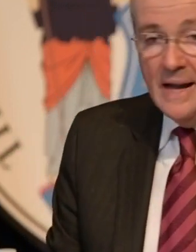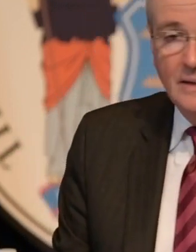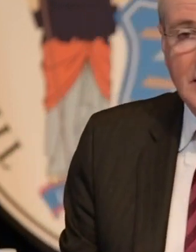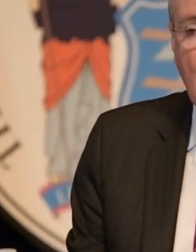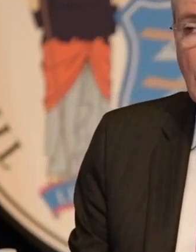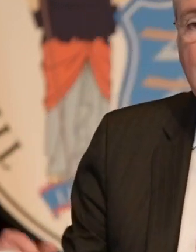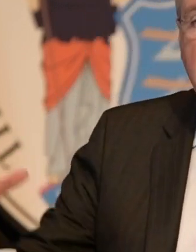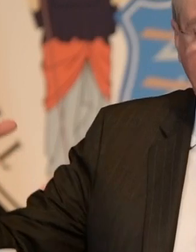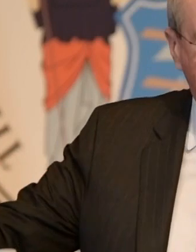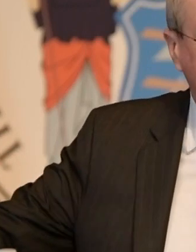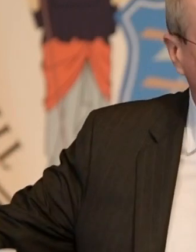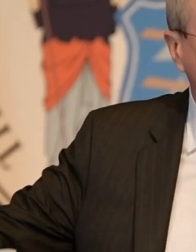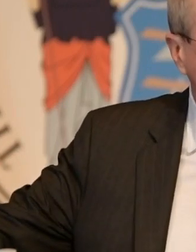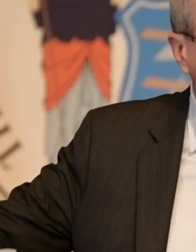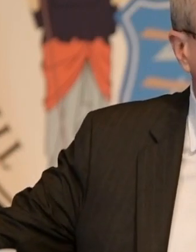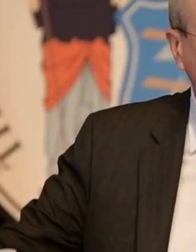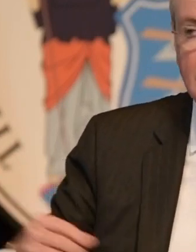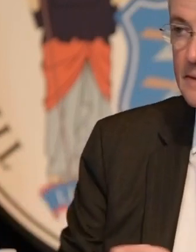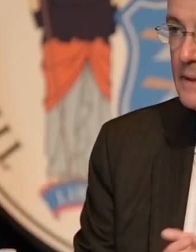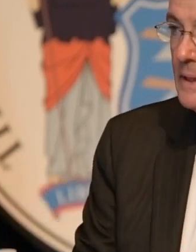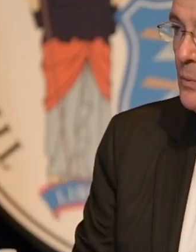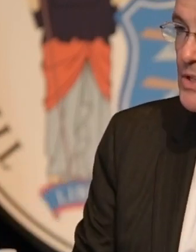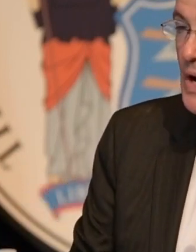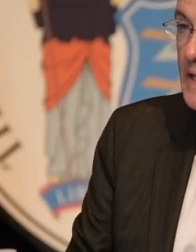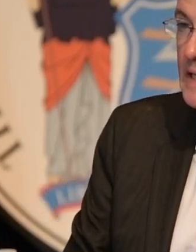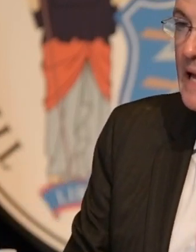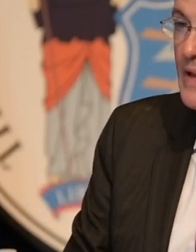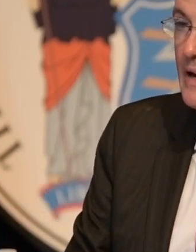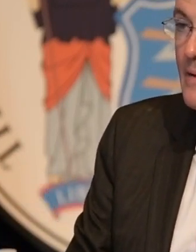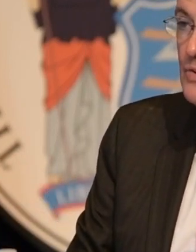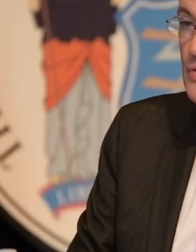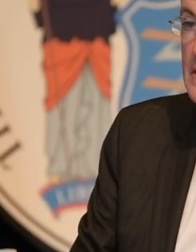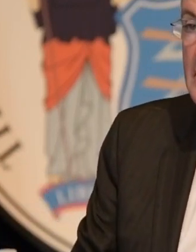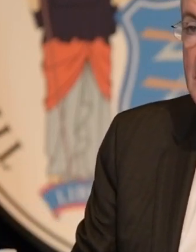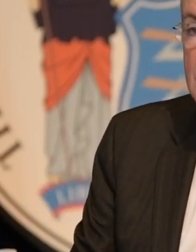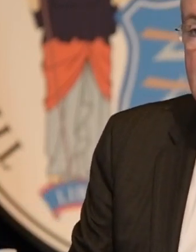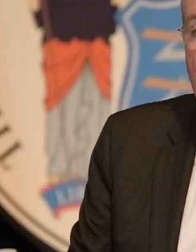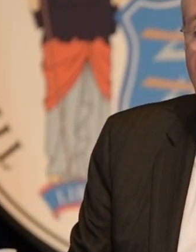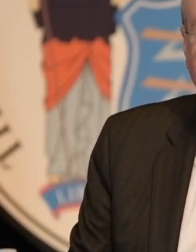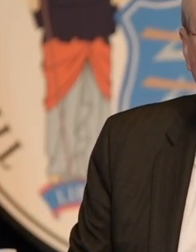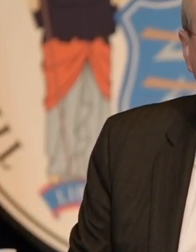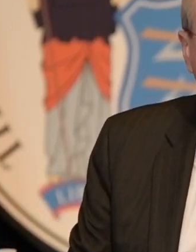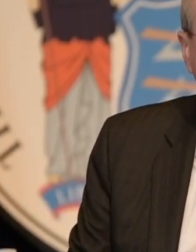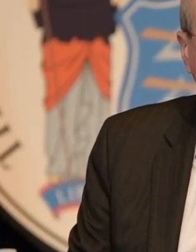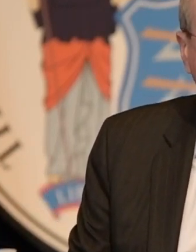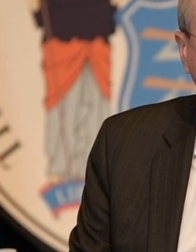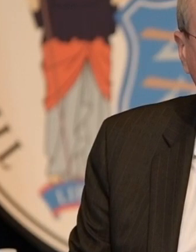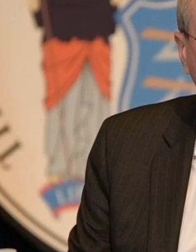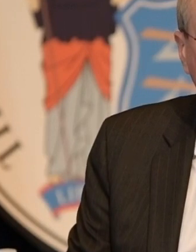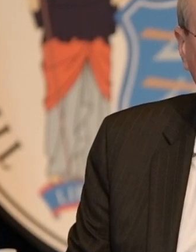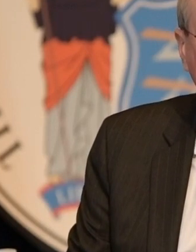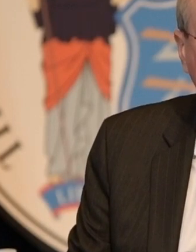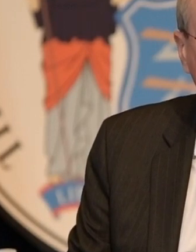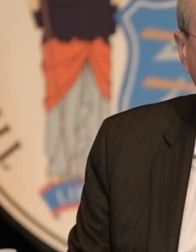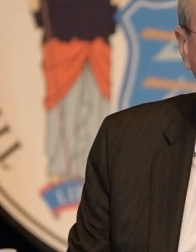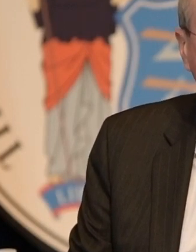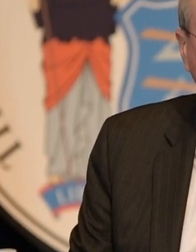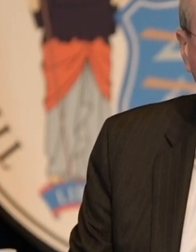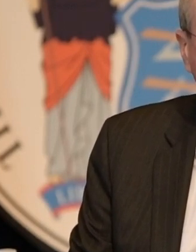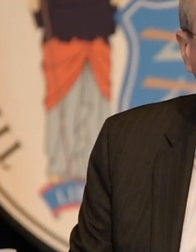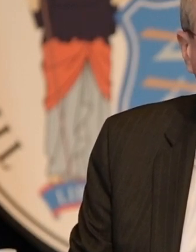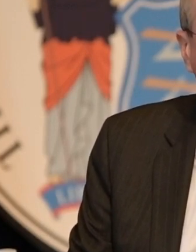of modeling about what the denominator looks like. We try to get at that, obviously, through as aggressive testing as we